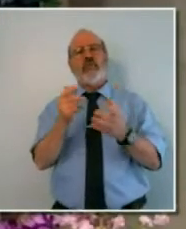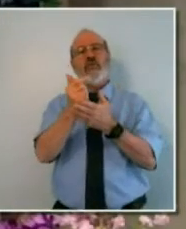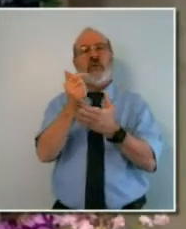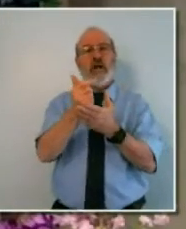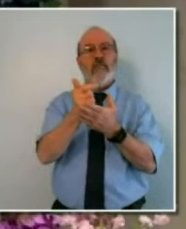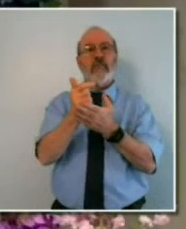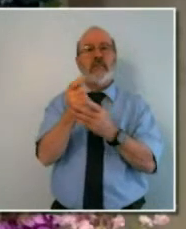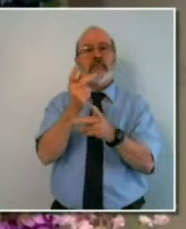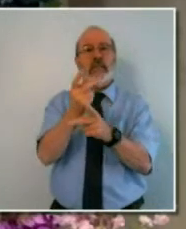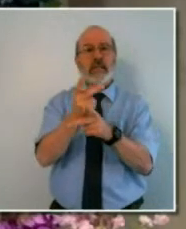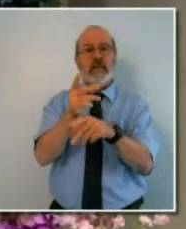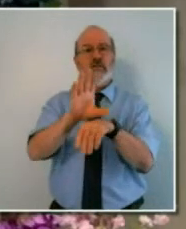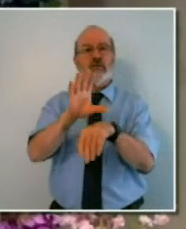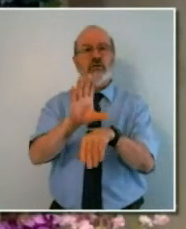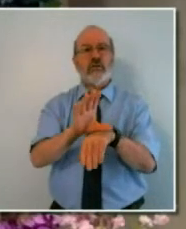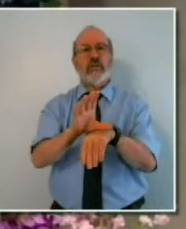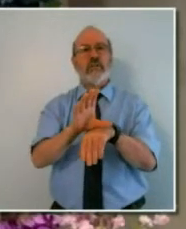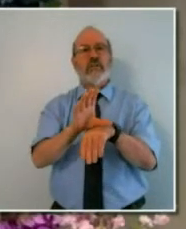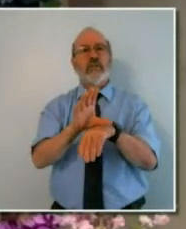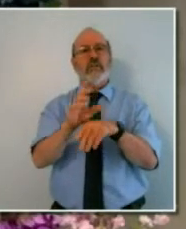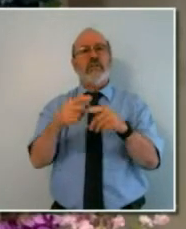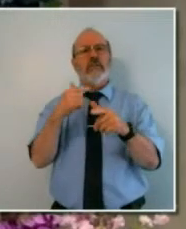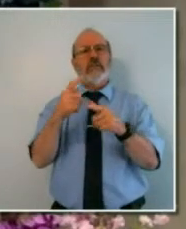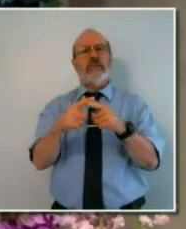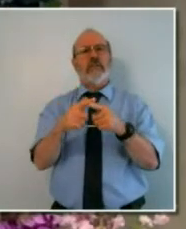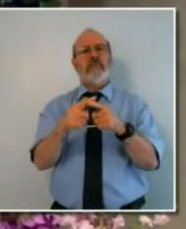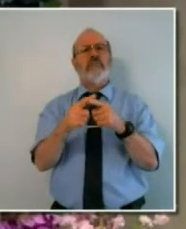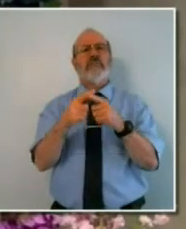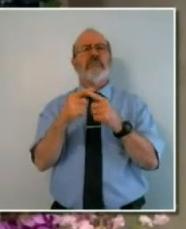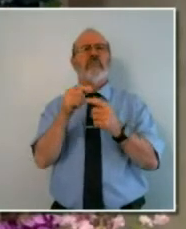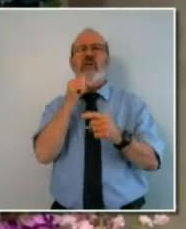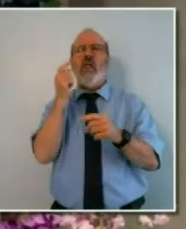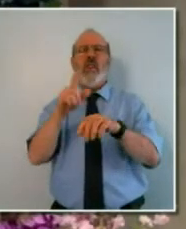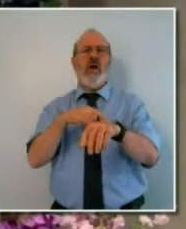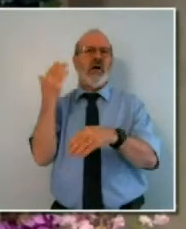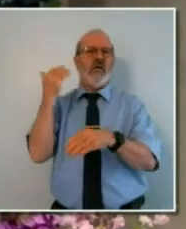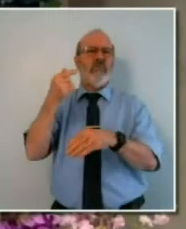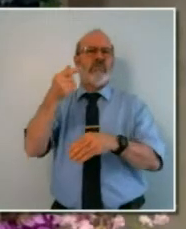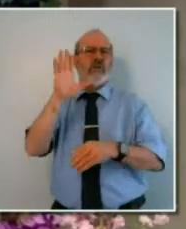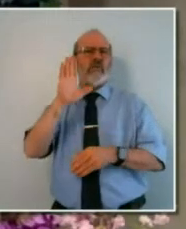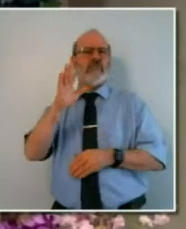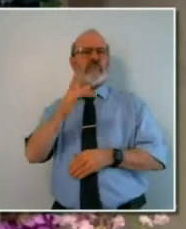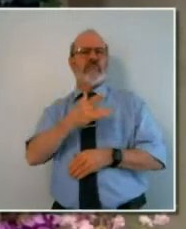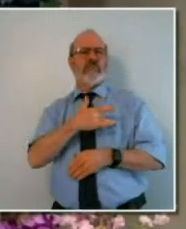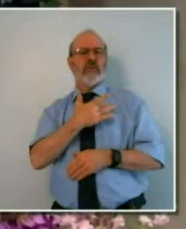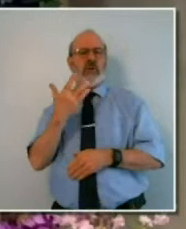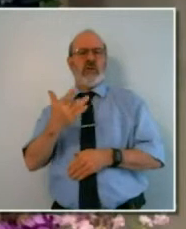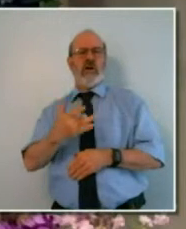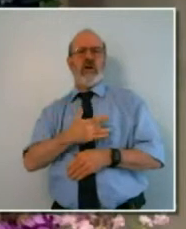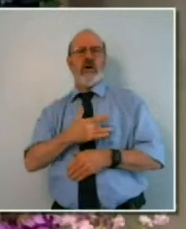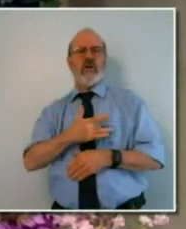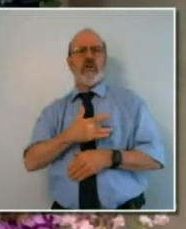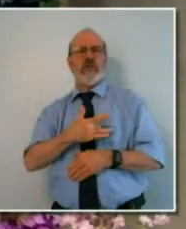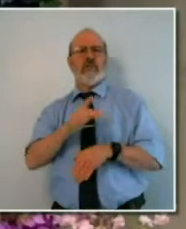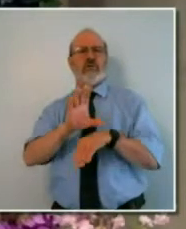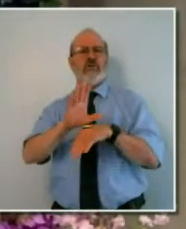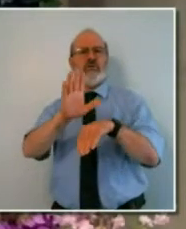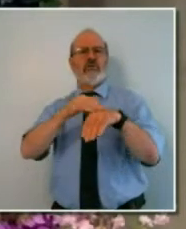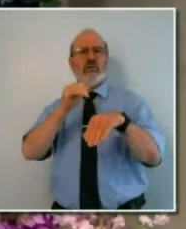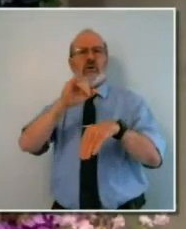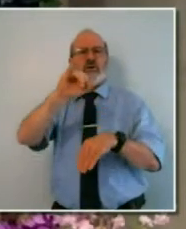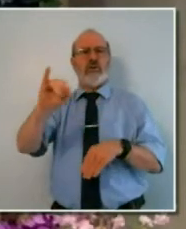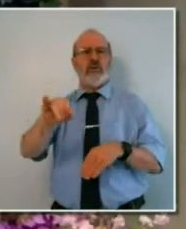the work of the church. And then not too long ago, the Lord laid it on the heart of the church to call